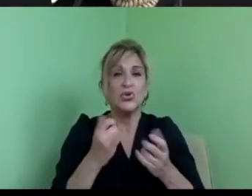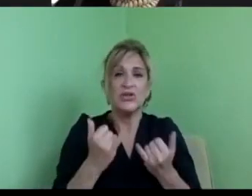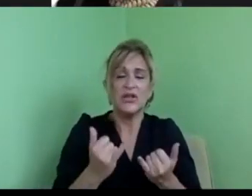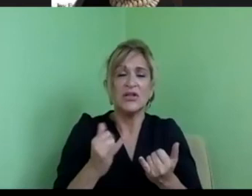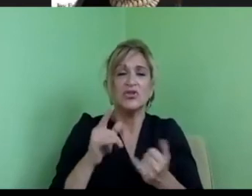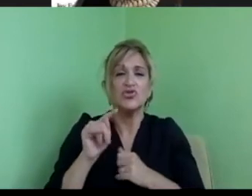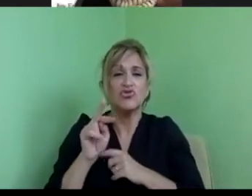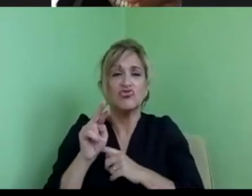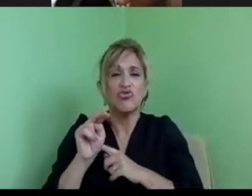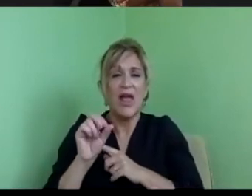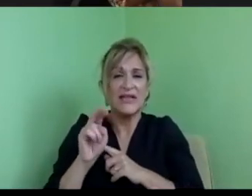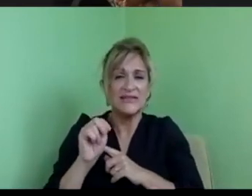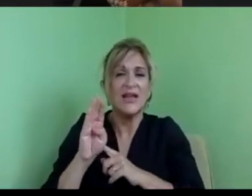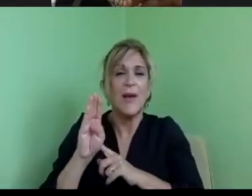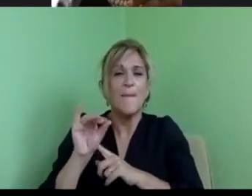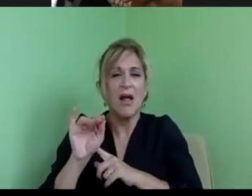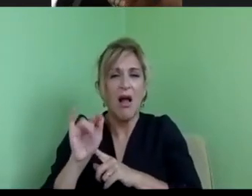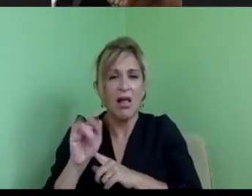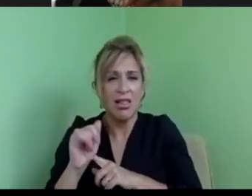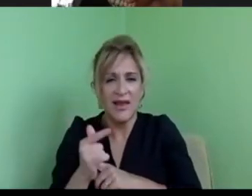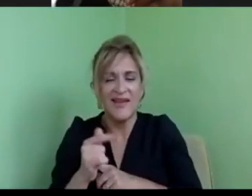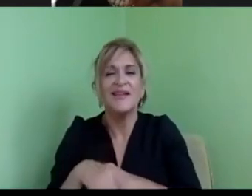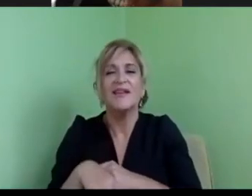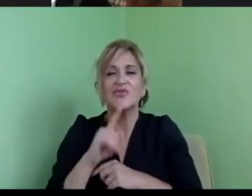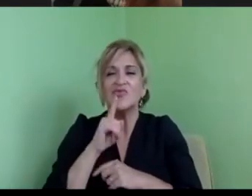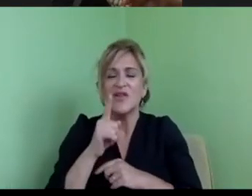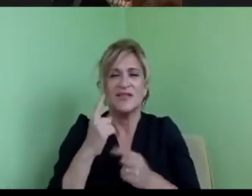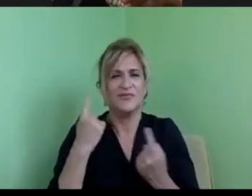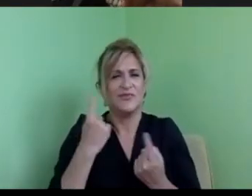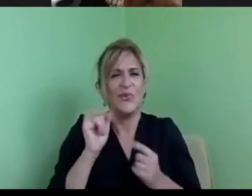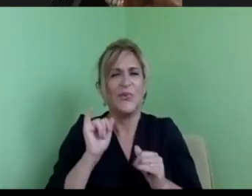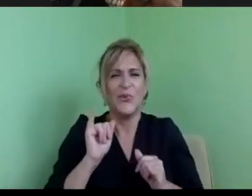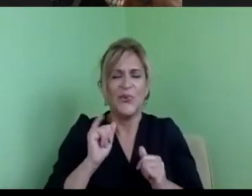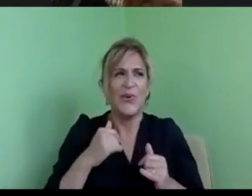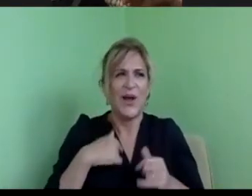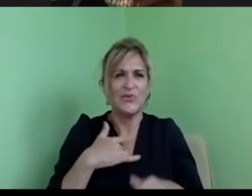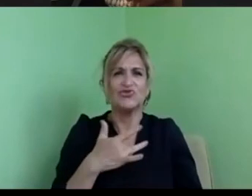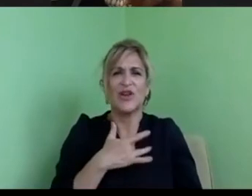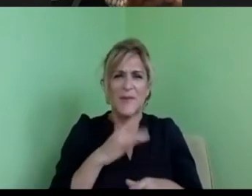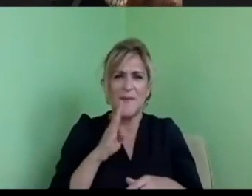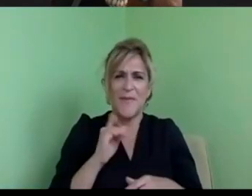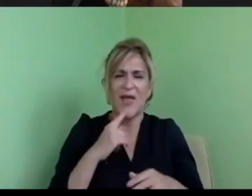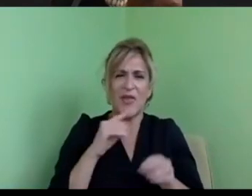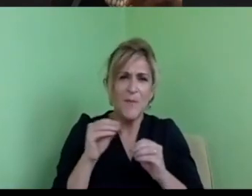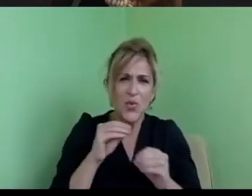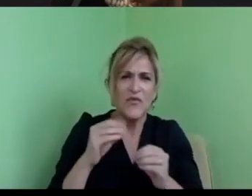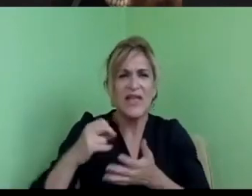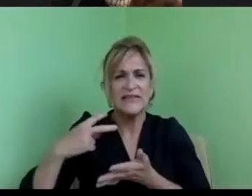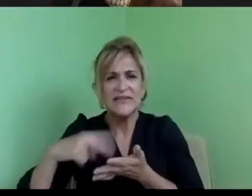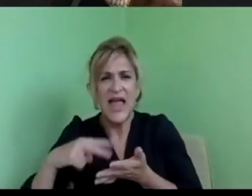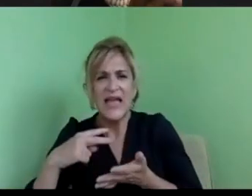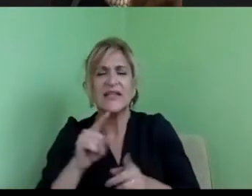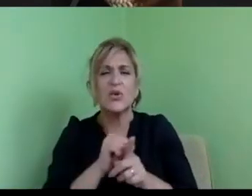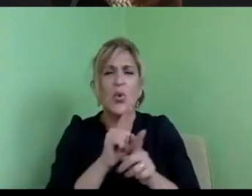which brings us back to the pleasure and i was struck by the hearkening to dance and movement multiple times um in the presentations today um